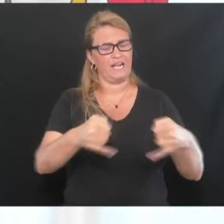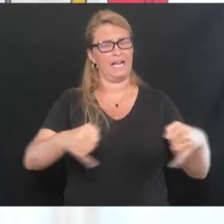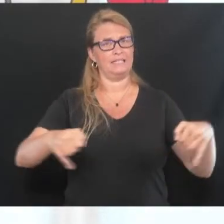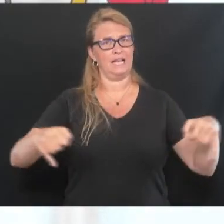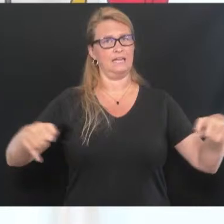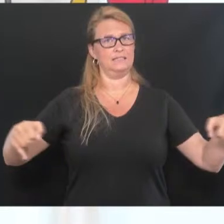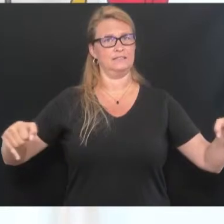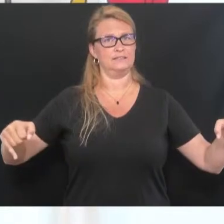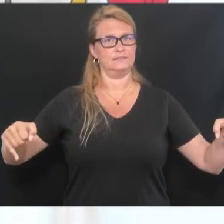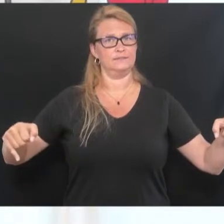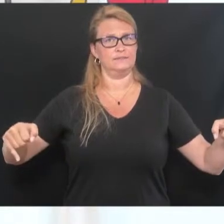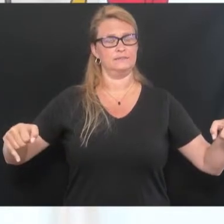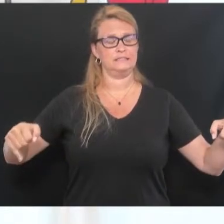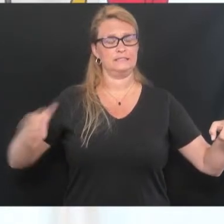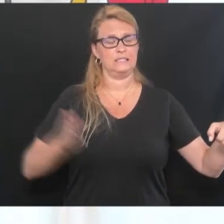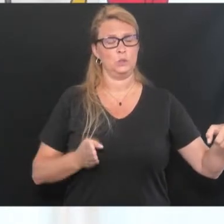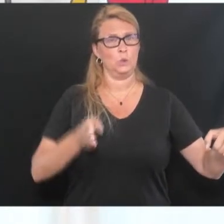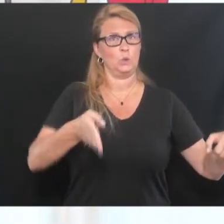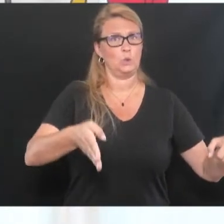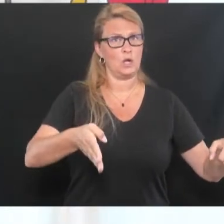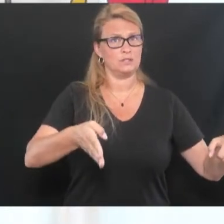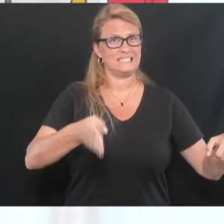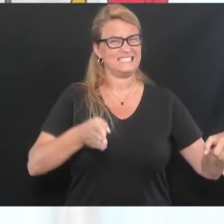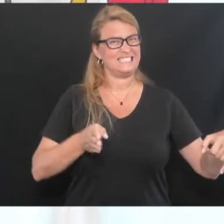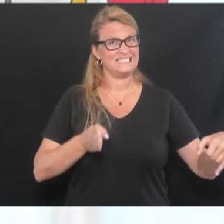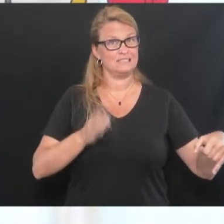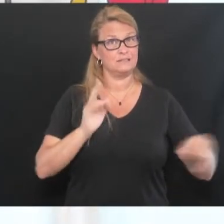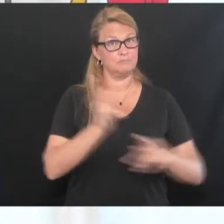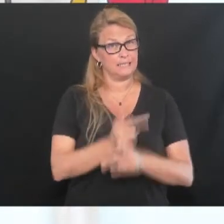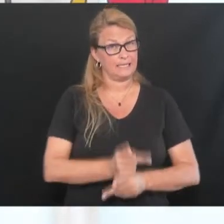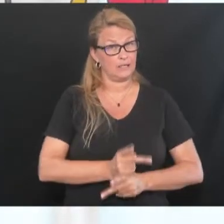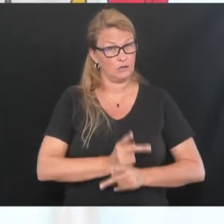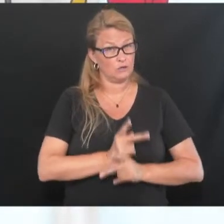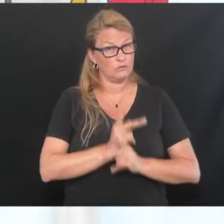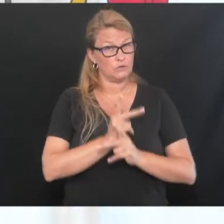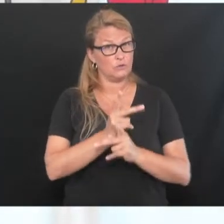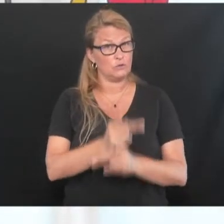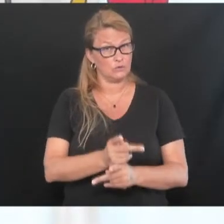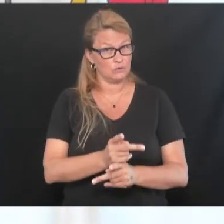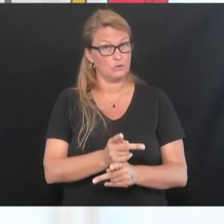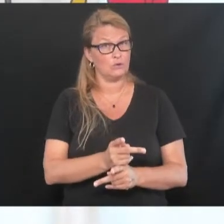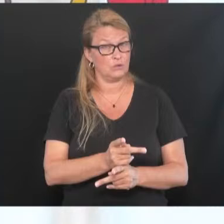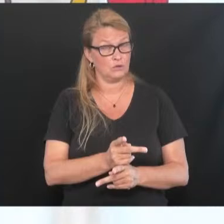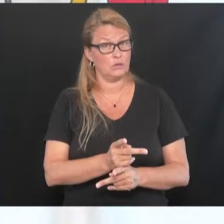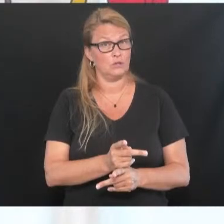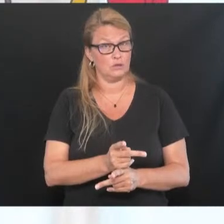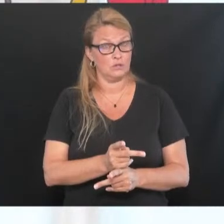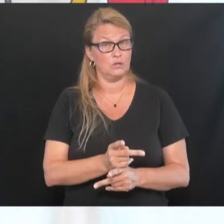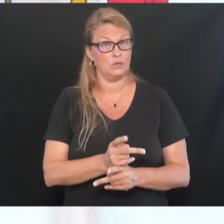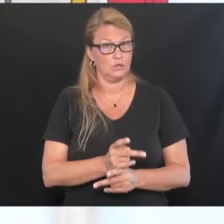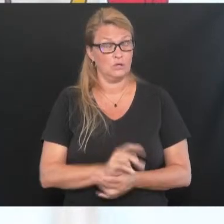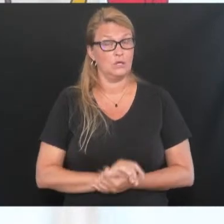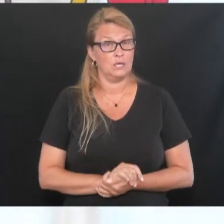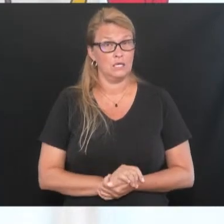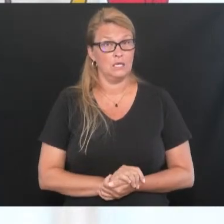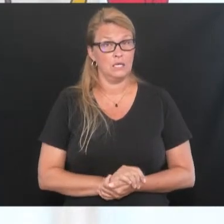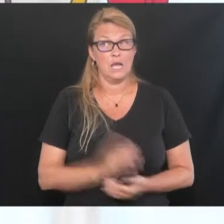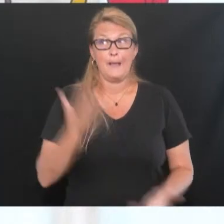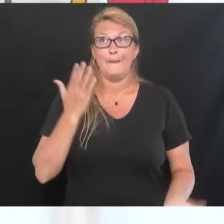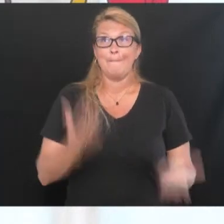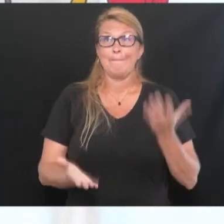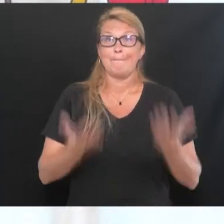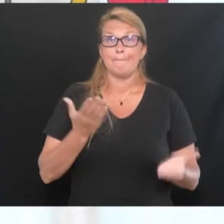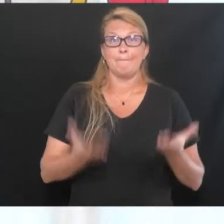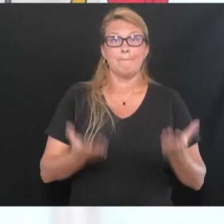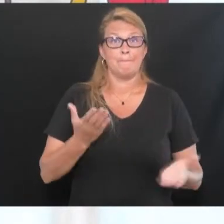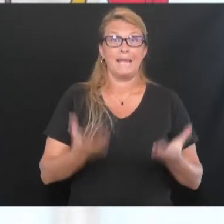to walk, and truly, there will be a point in time where maybe we've got to